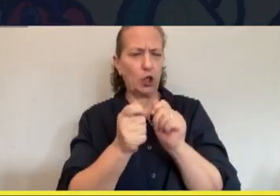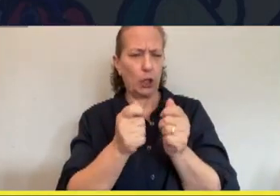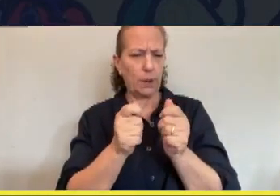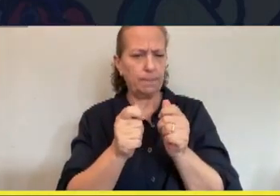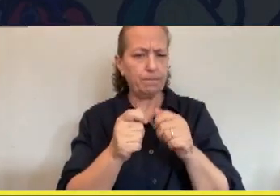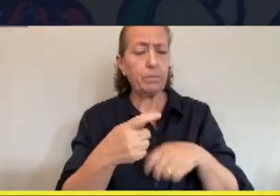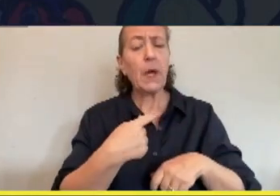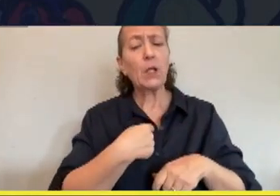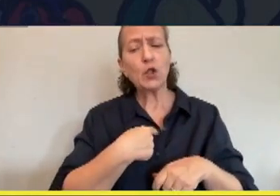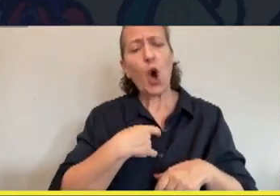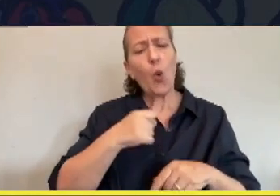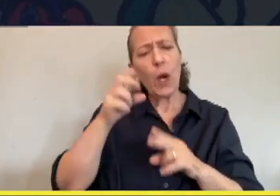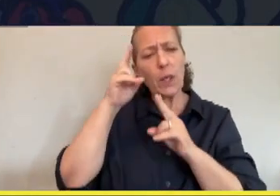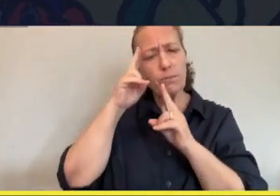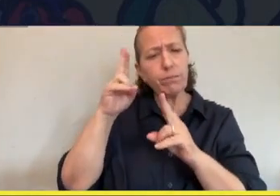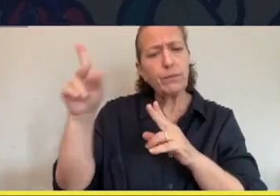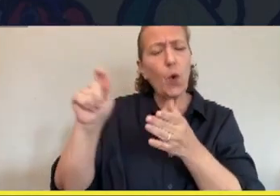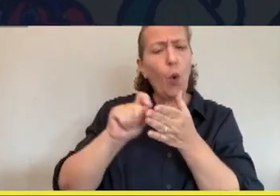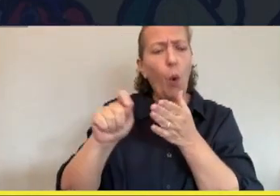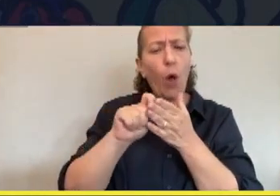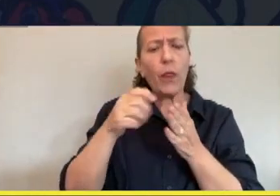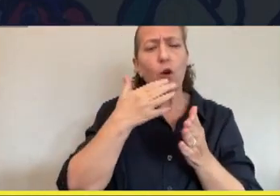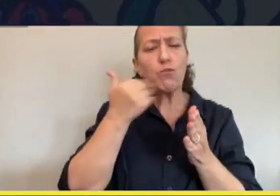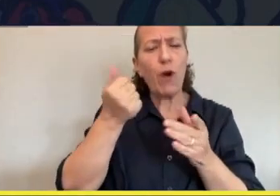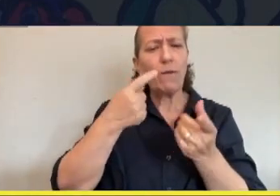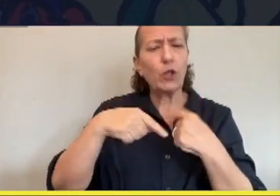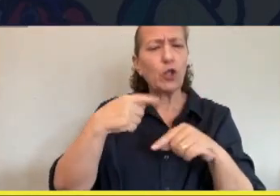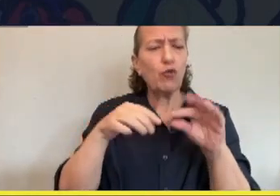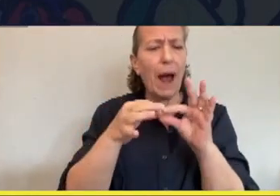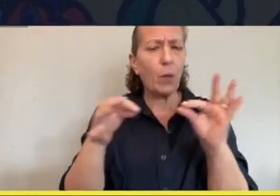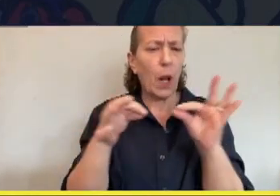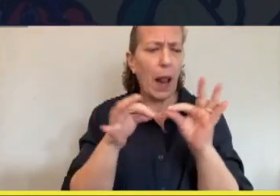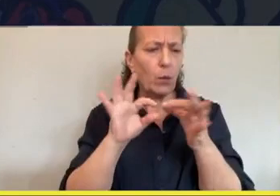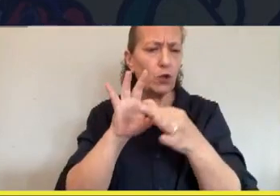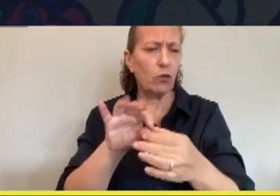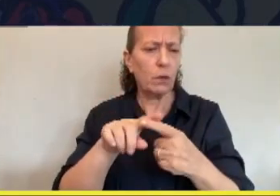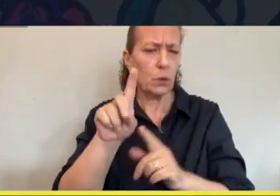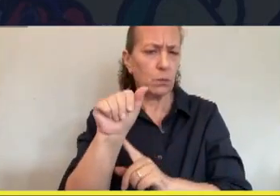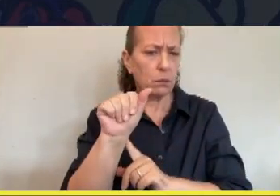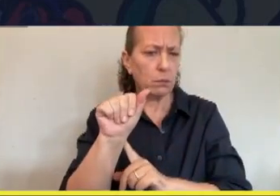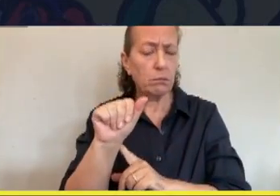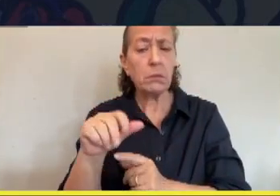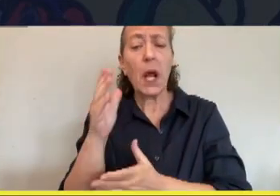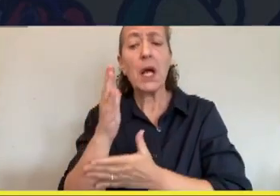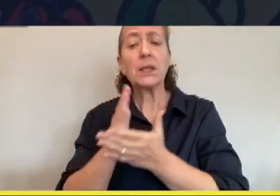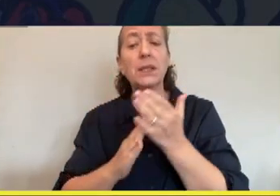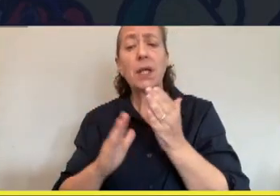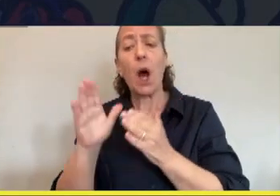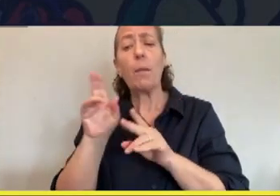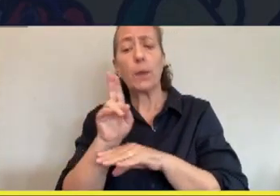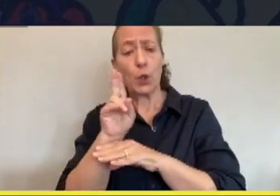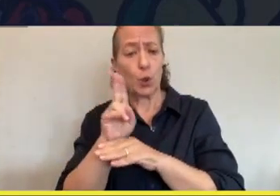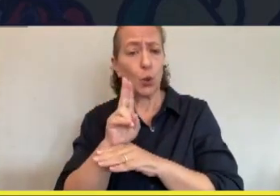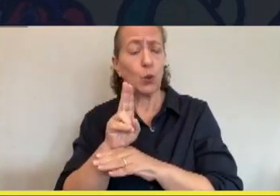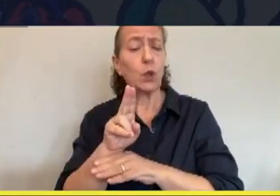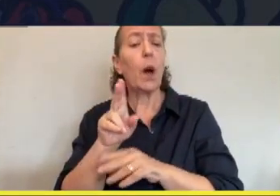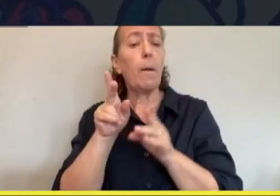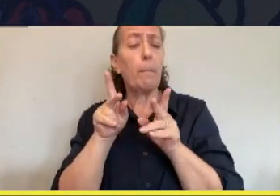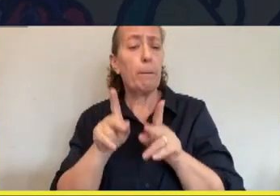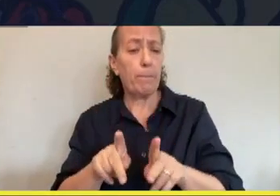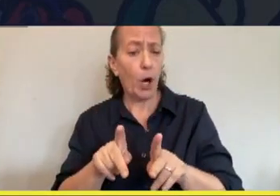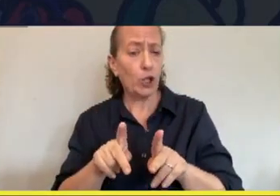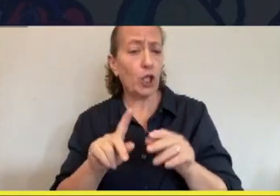preferences regarding language surrounding disability. Particularly, some use person-first language, such as person with a developmental